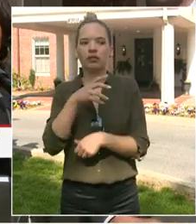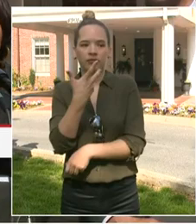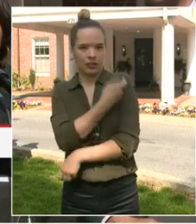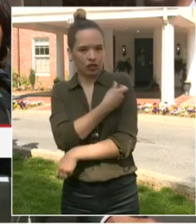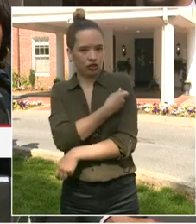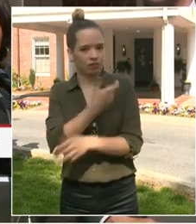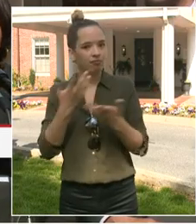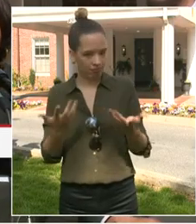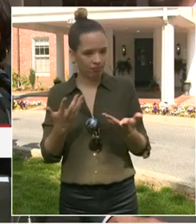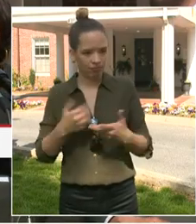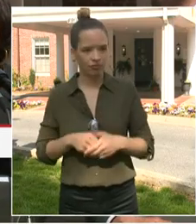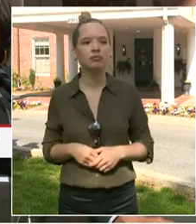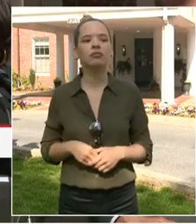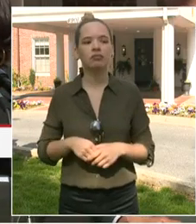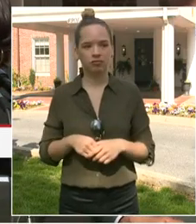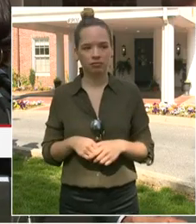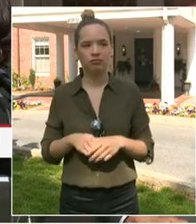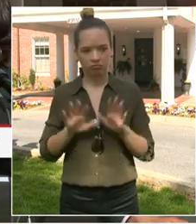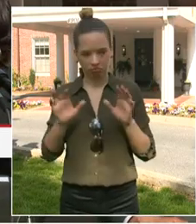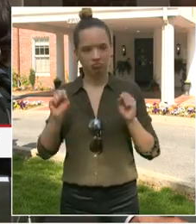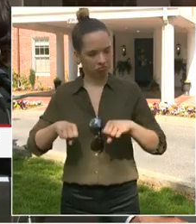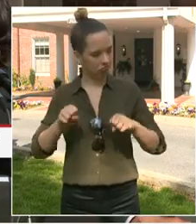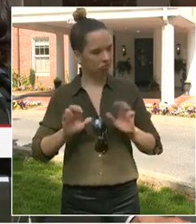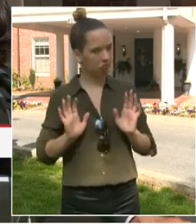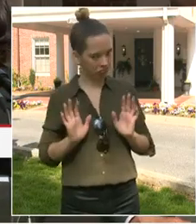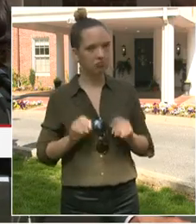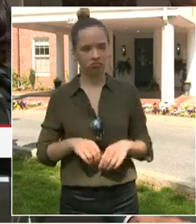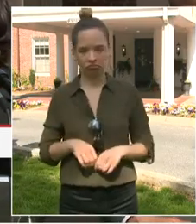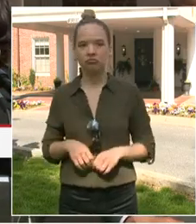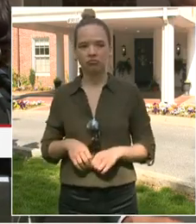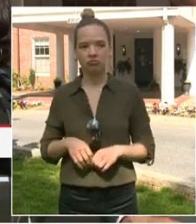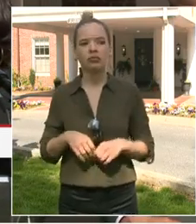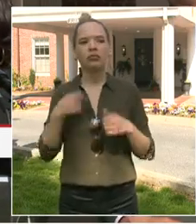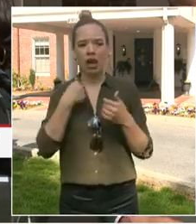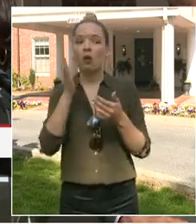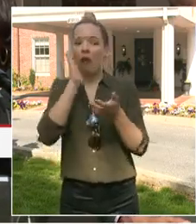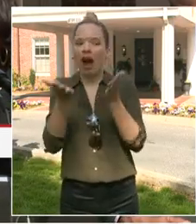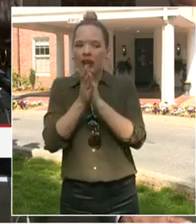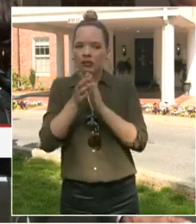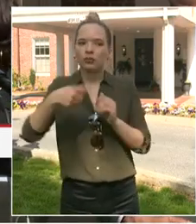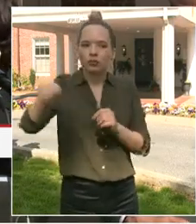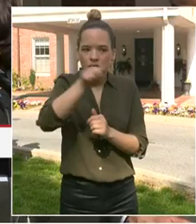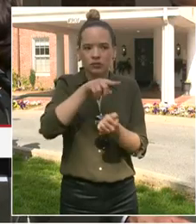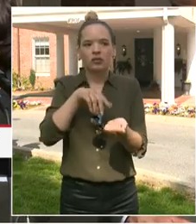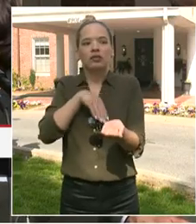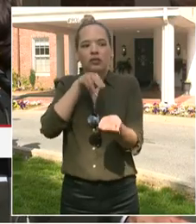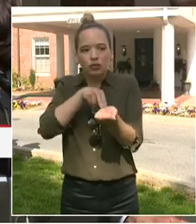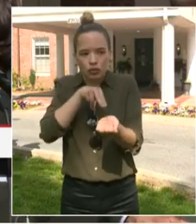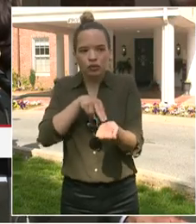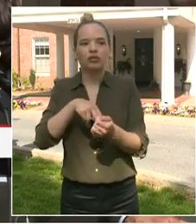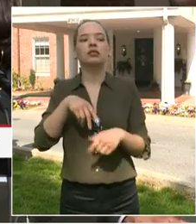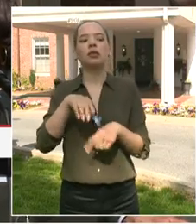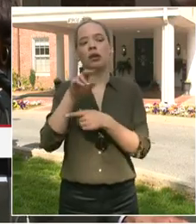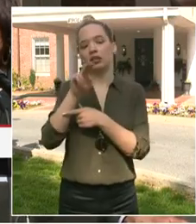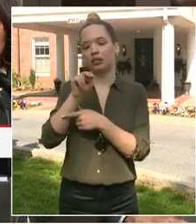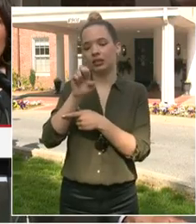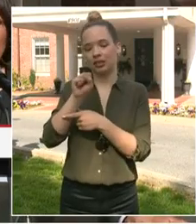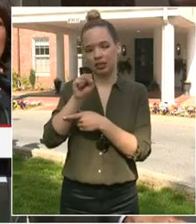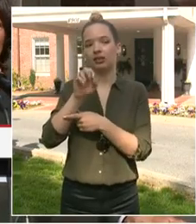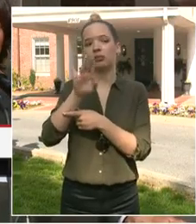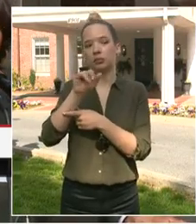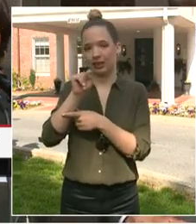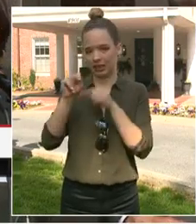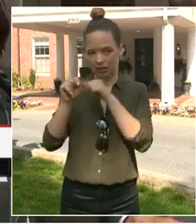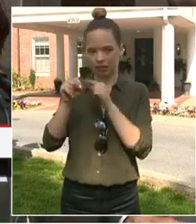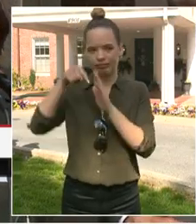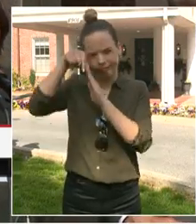vaccinations. So with that, I'm going to ask Dr. Nesbitt to talk in some detail about everything that